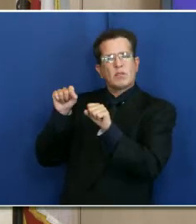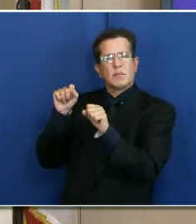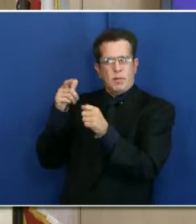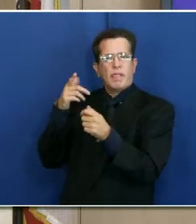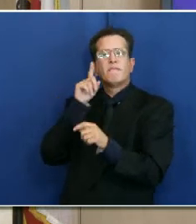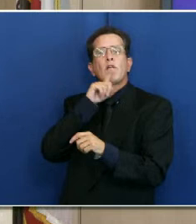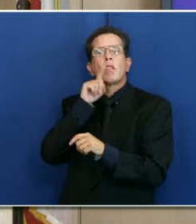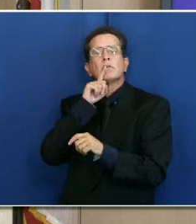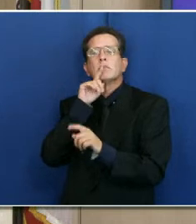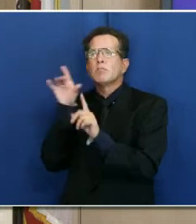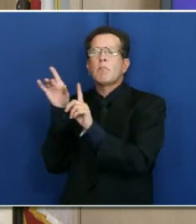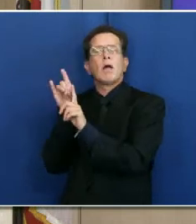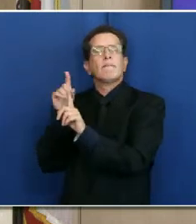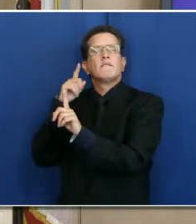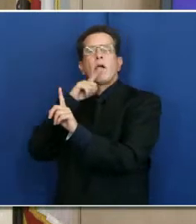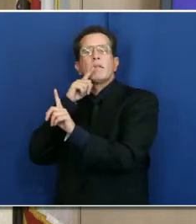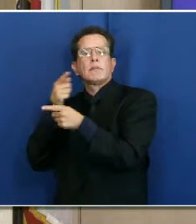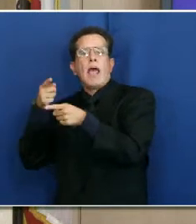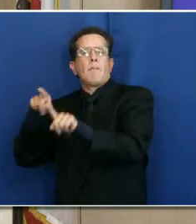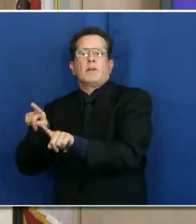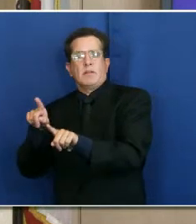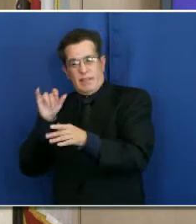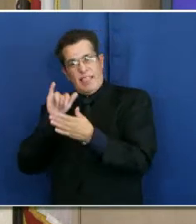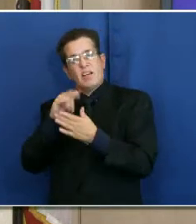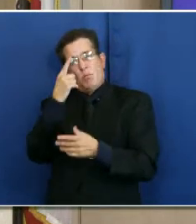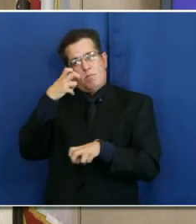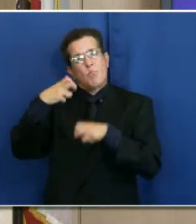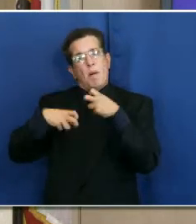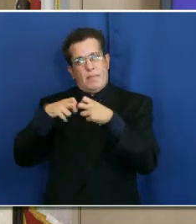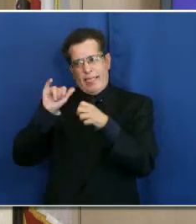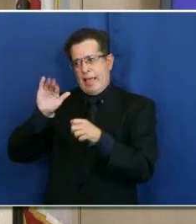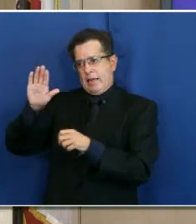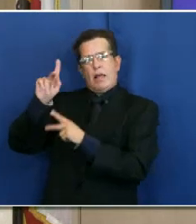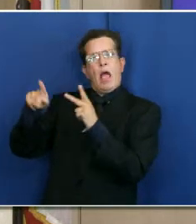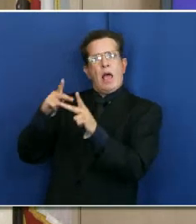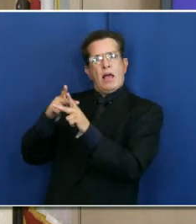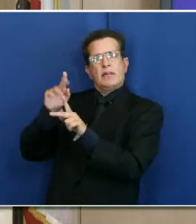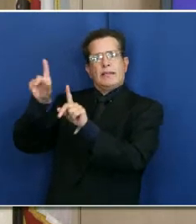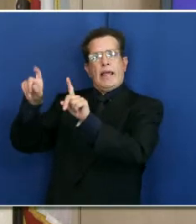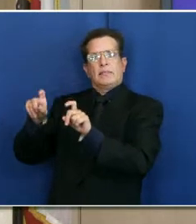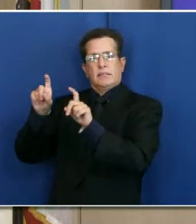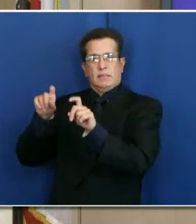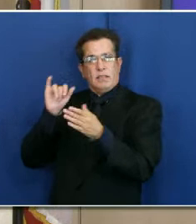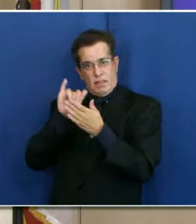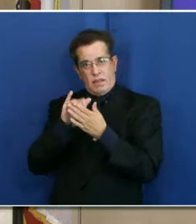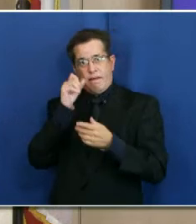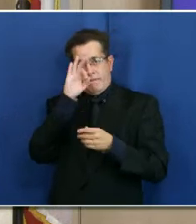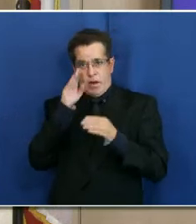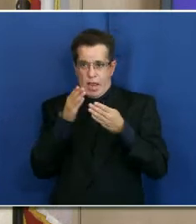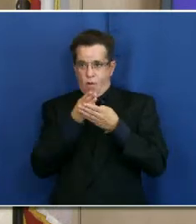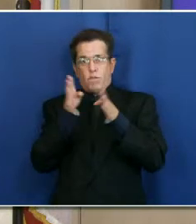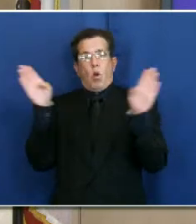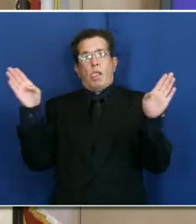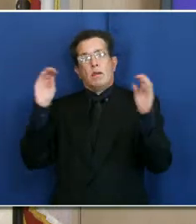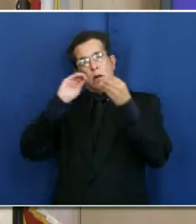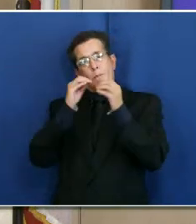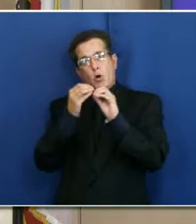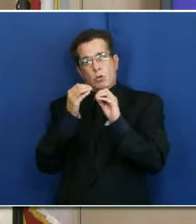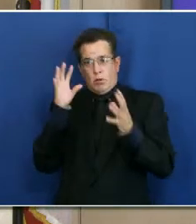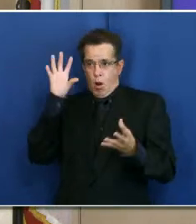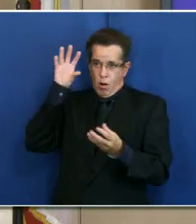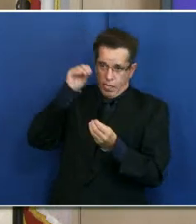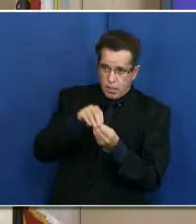false positive rates, and that is a problem when the overall incidence or number of actual cases in the